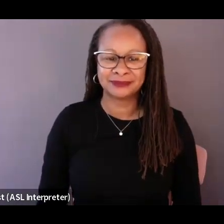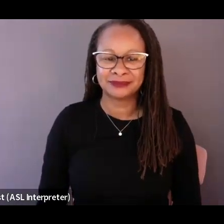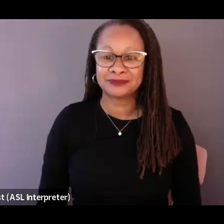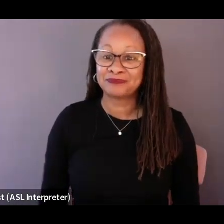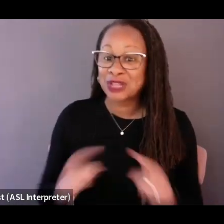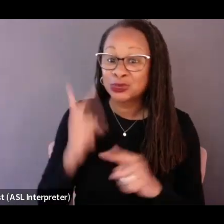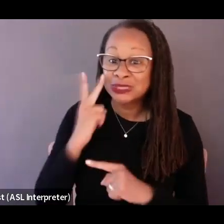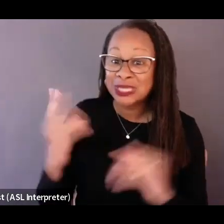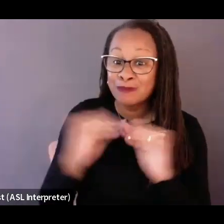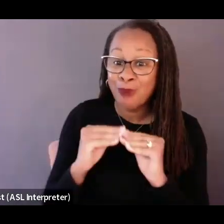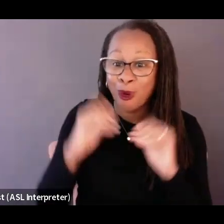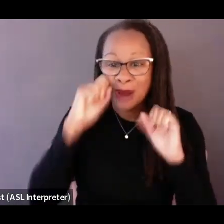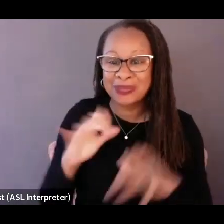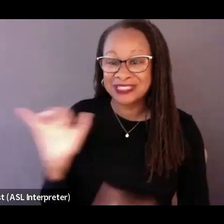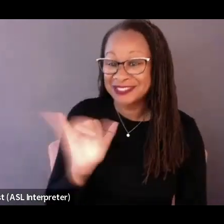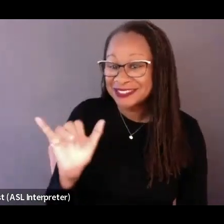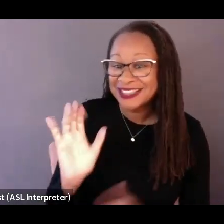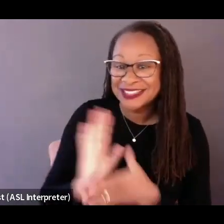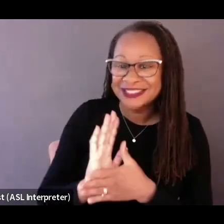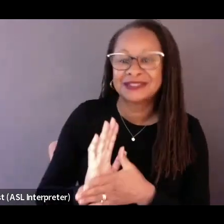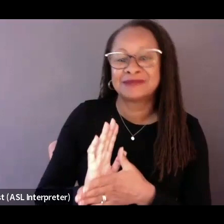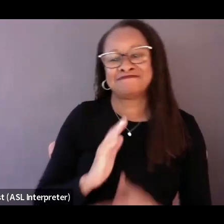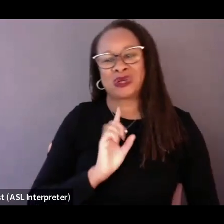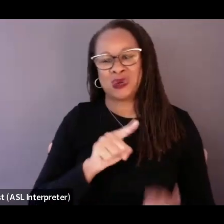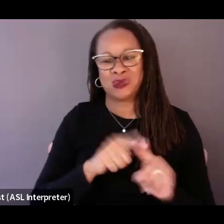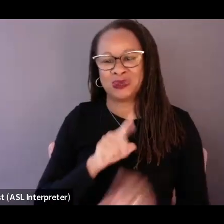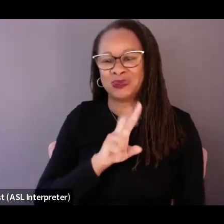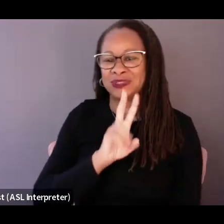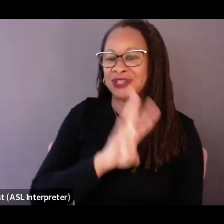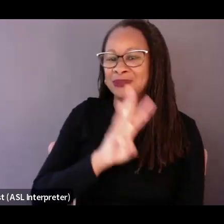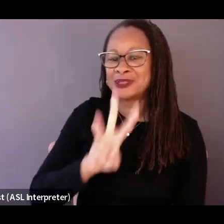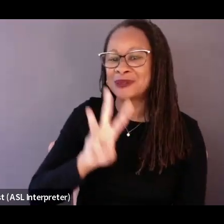To see more amazing films like this, please visit